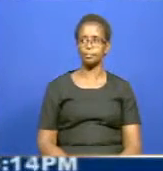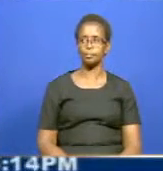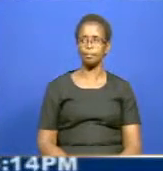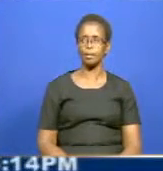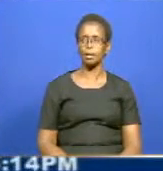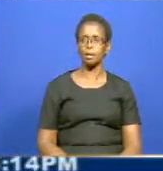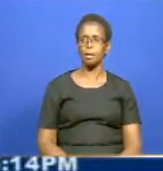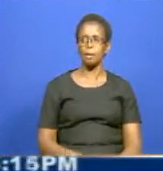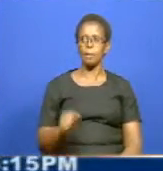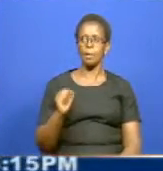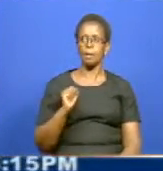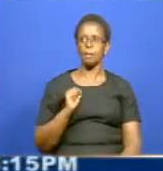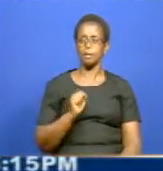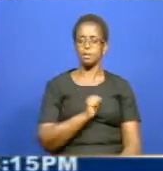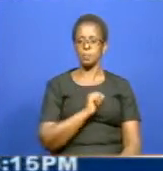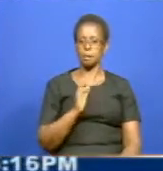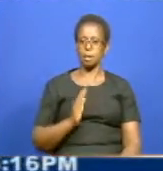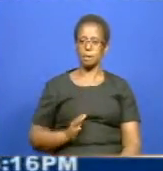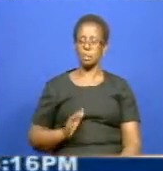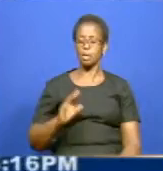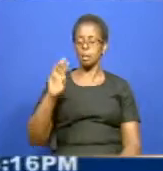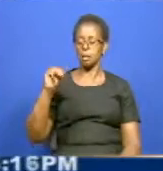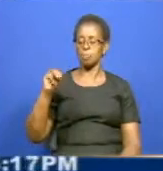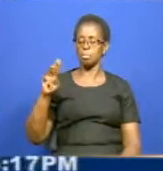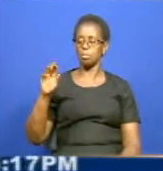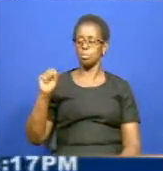Musurva's statement, not riding.